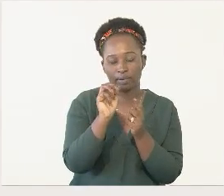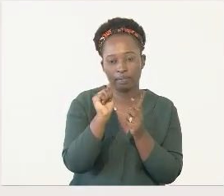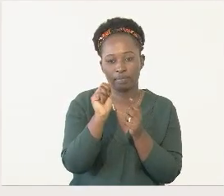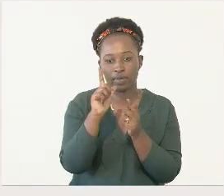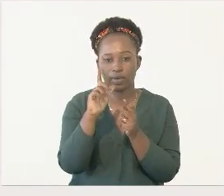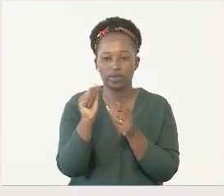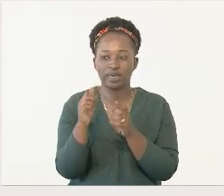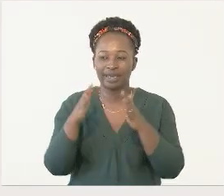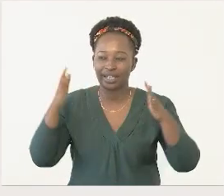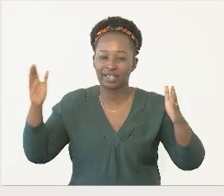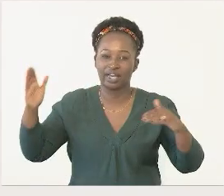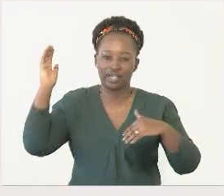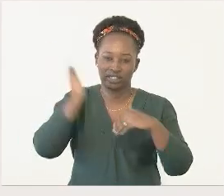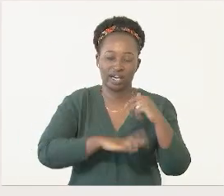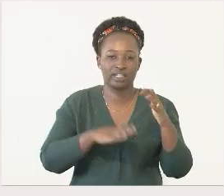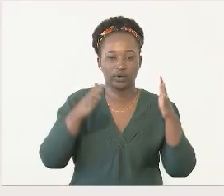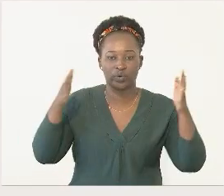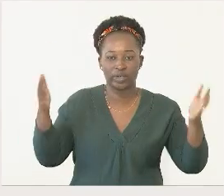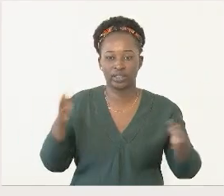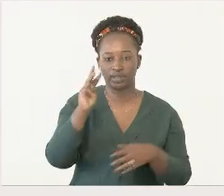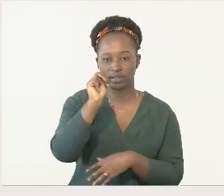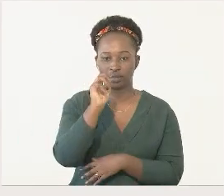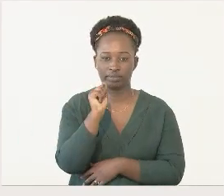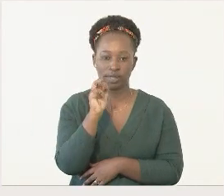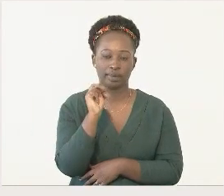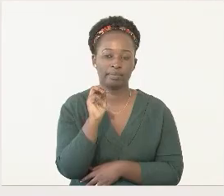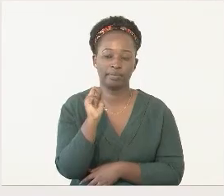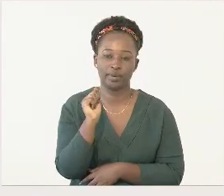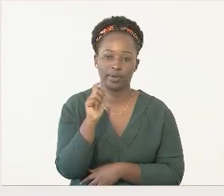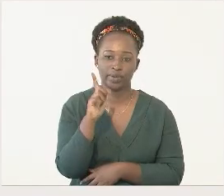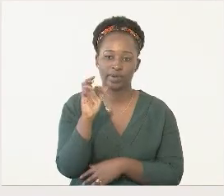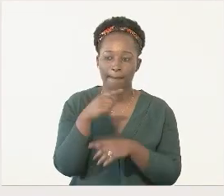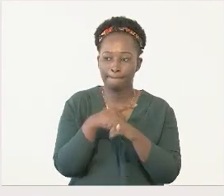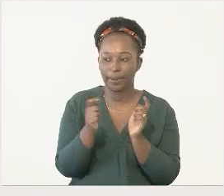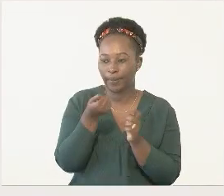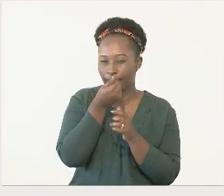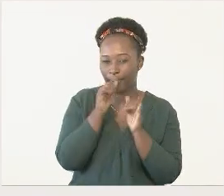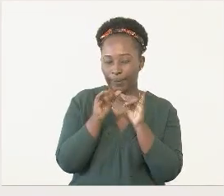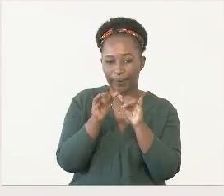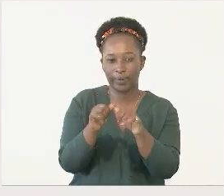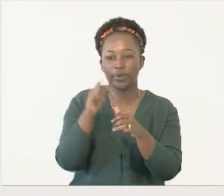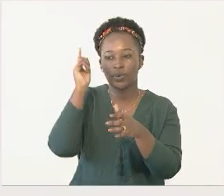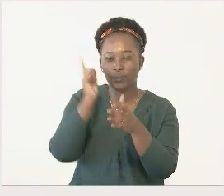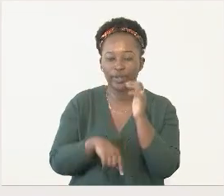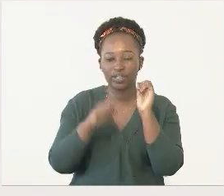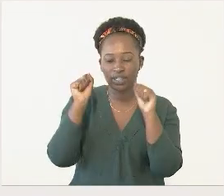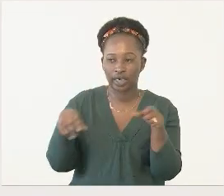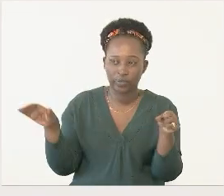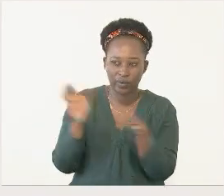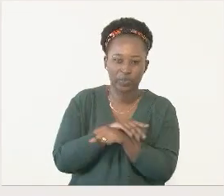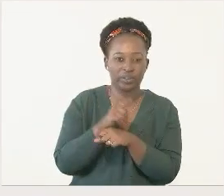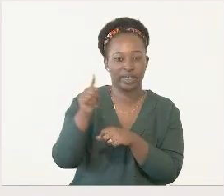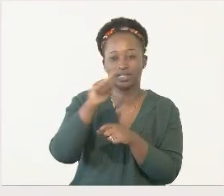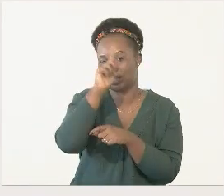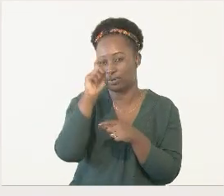large mammals, although their body temperature remained constant, which one of the following conclusions can be drawn from the result. Number